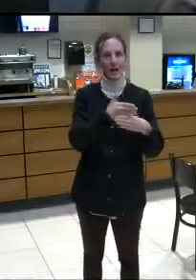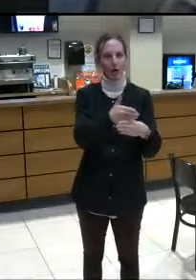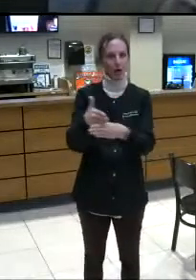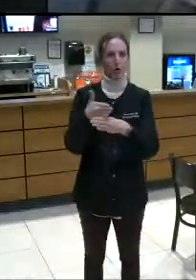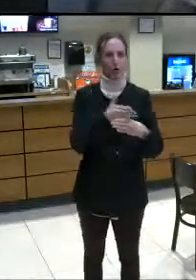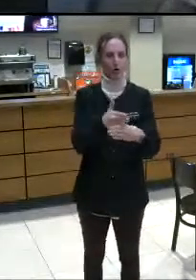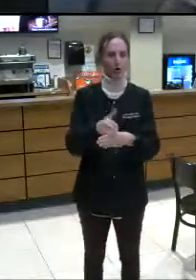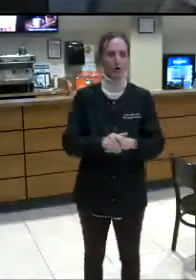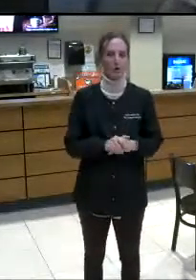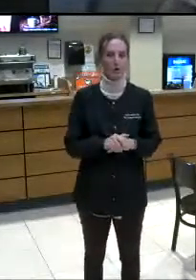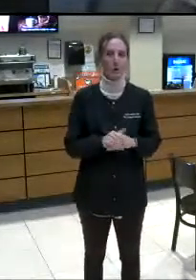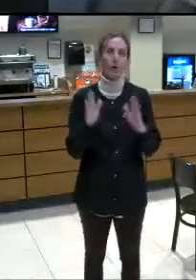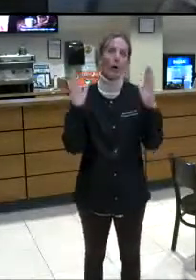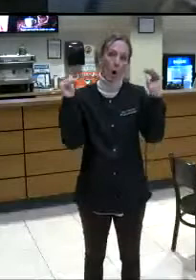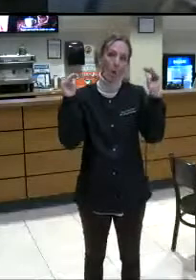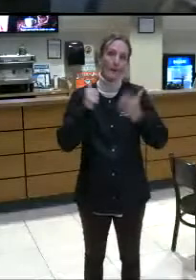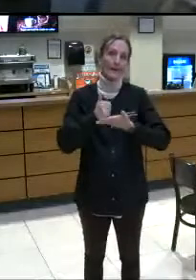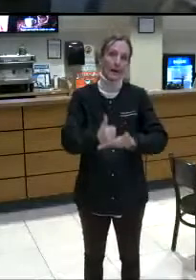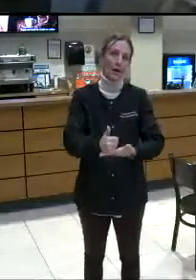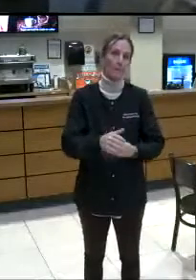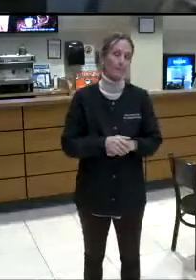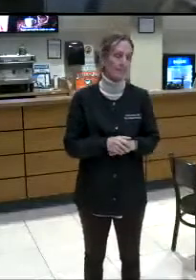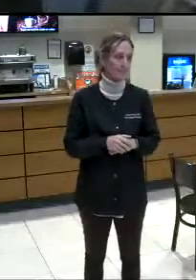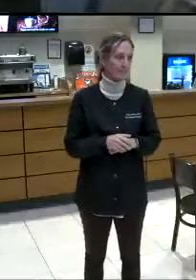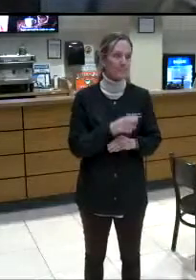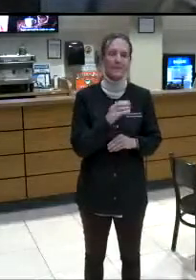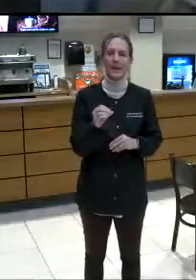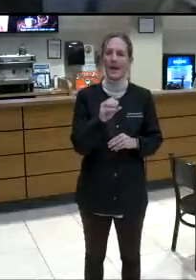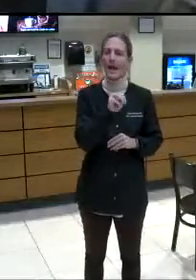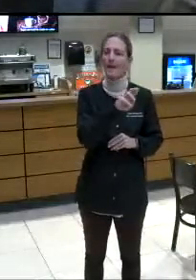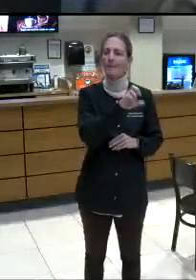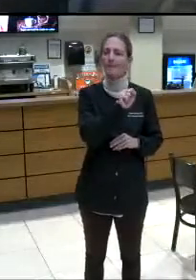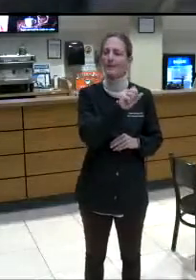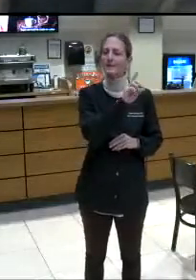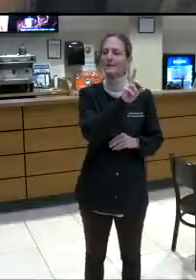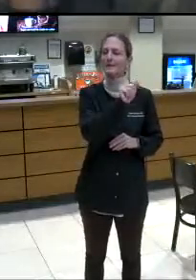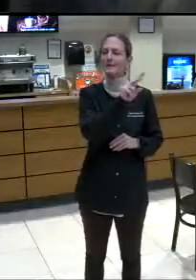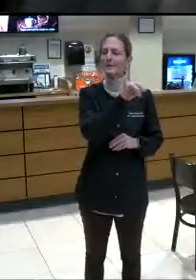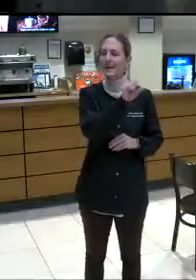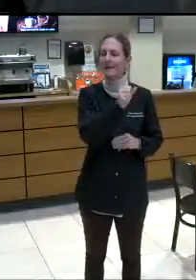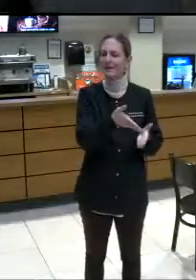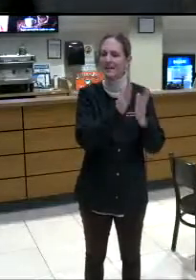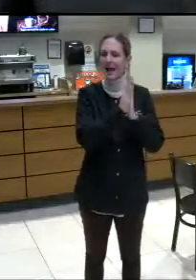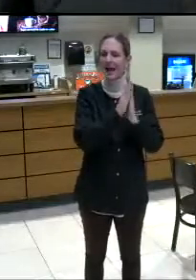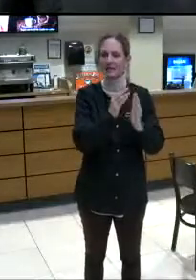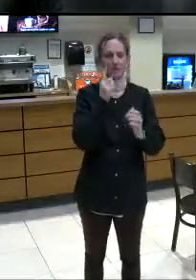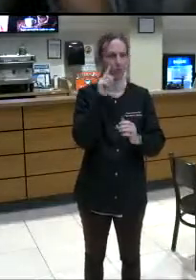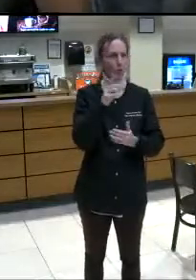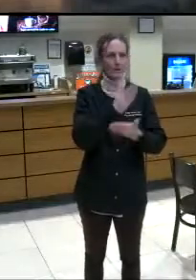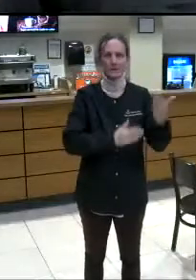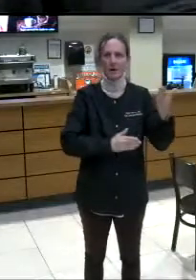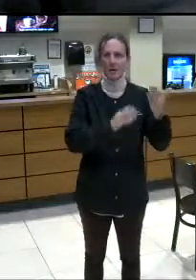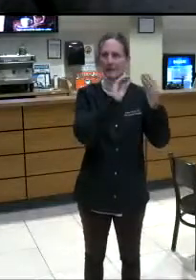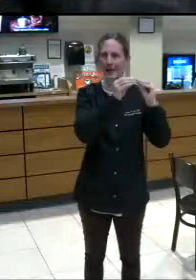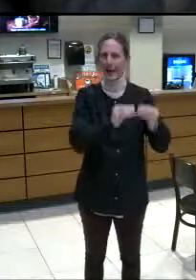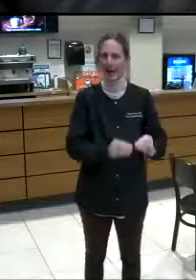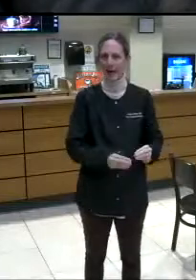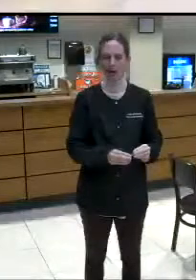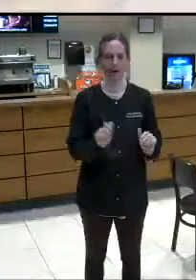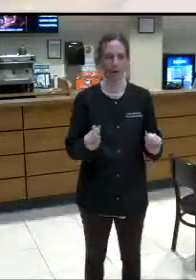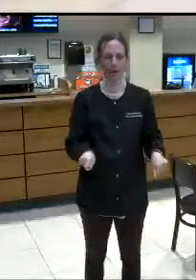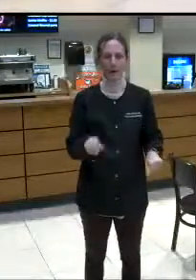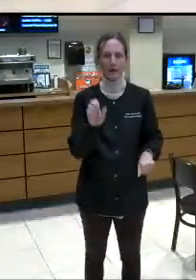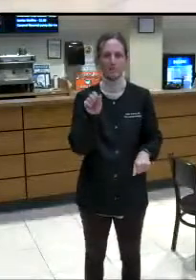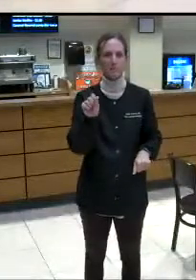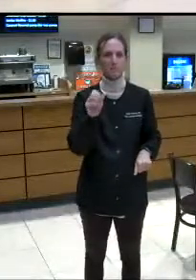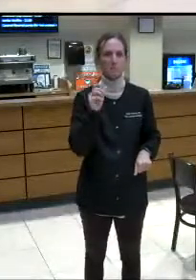helpful too. And Ms. Davis had asked about some data, and we can get that for those middle schools. Yes, ma'am.